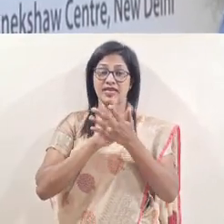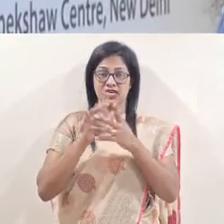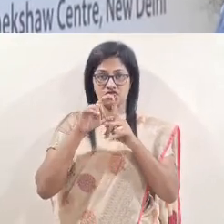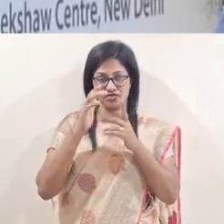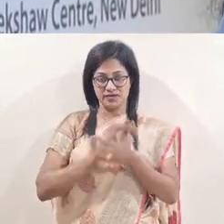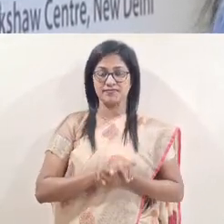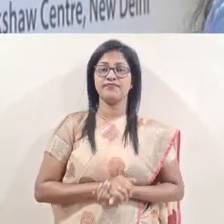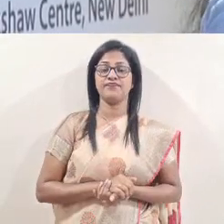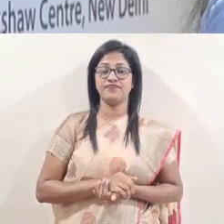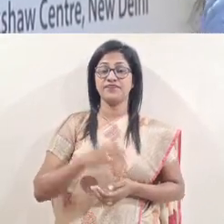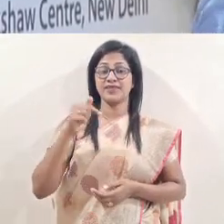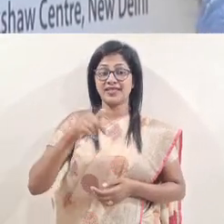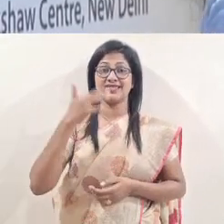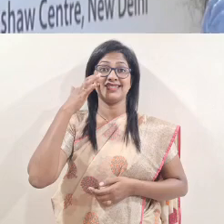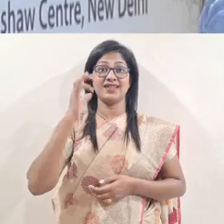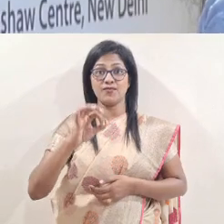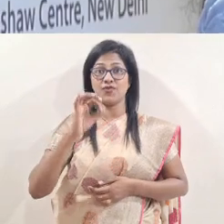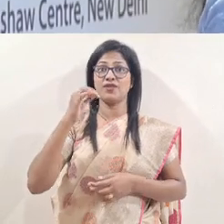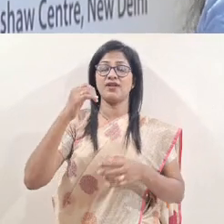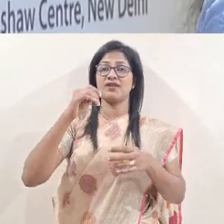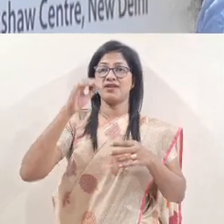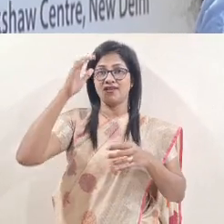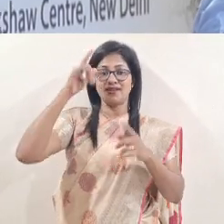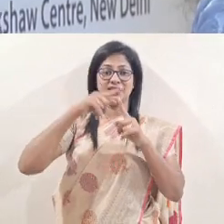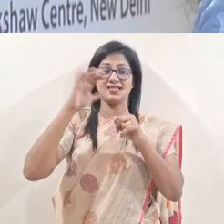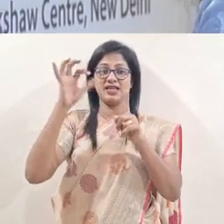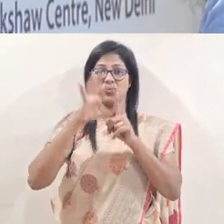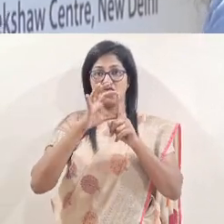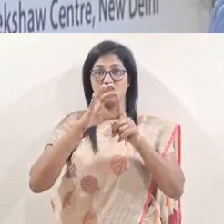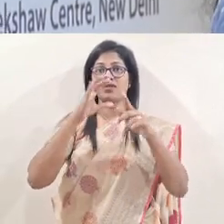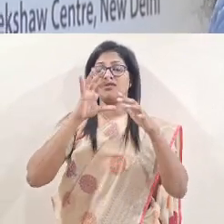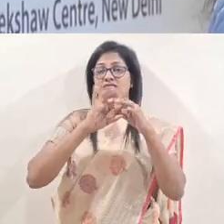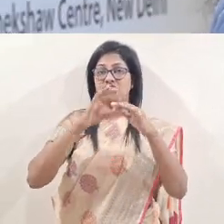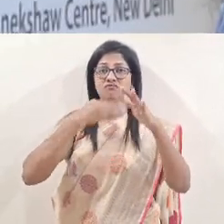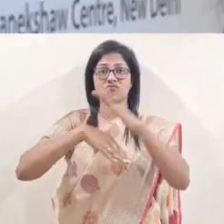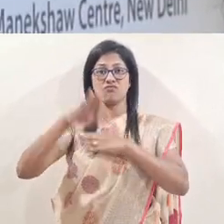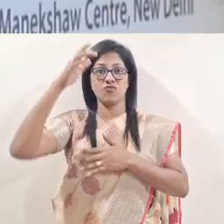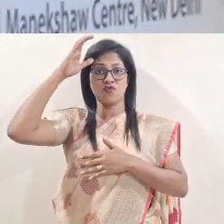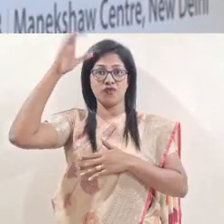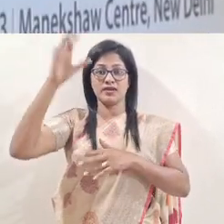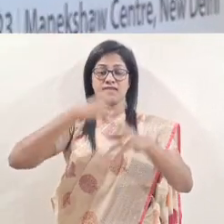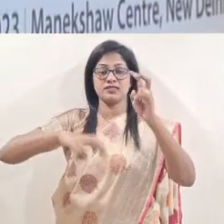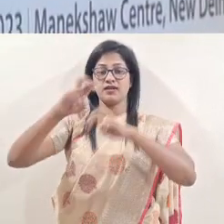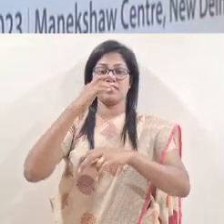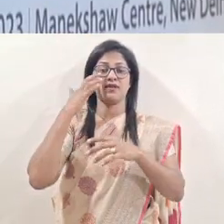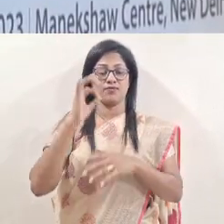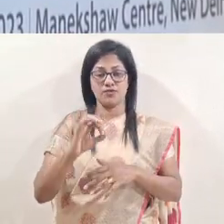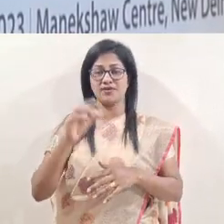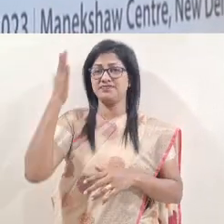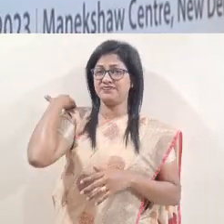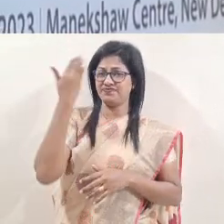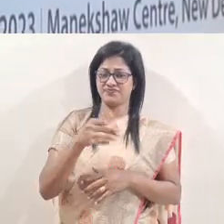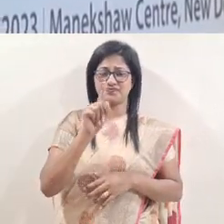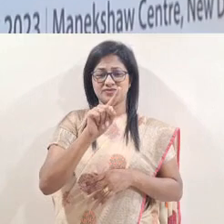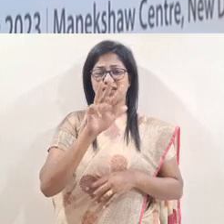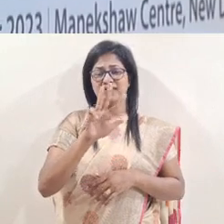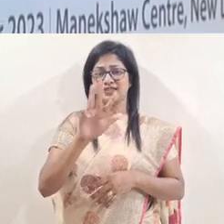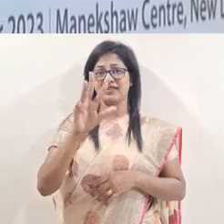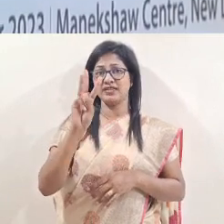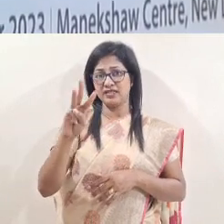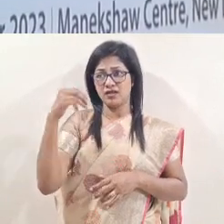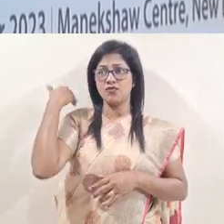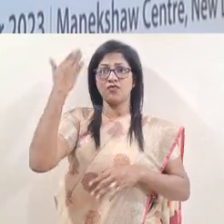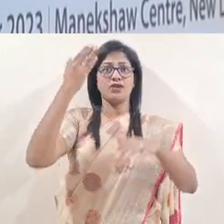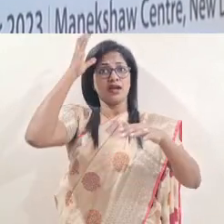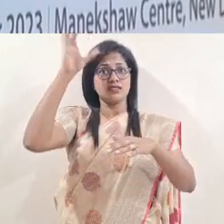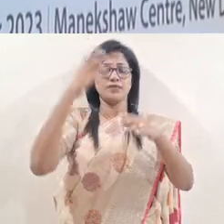in Indian context. There are a lot of studies from 1993 that has focused on transit-oriented development in the